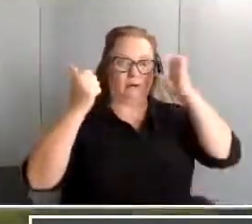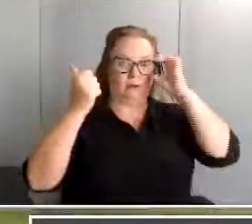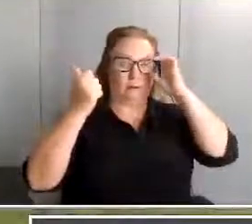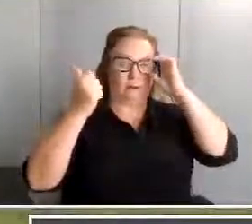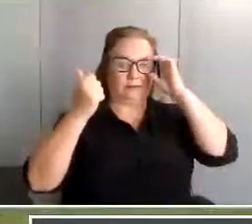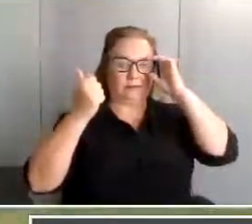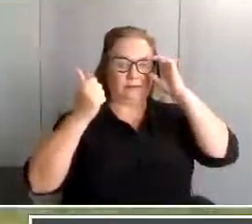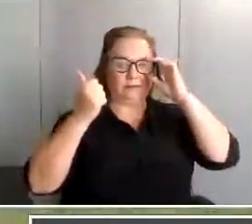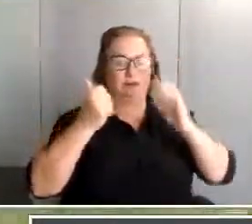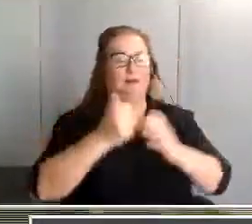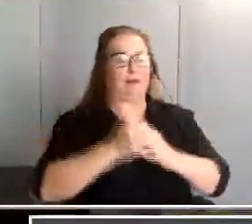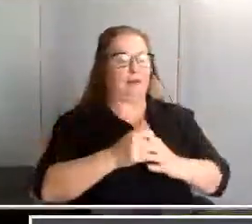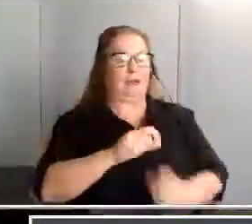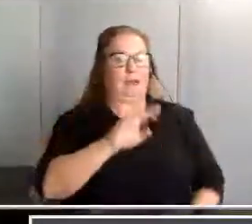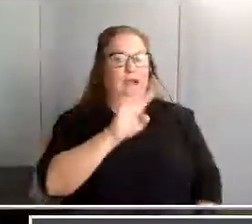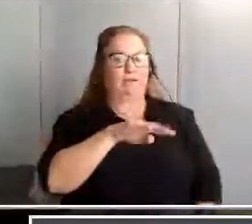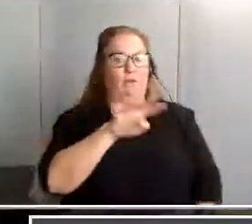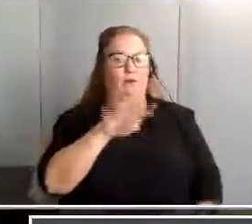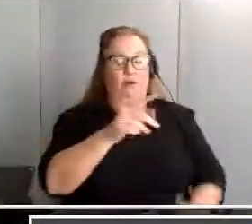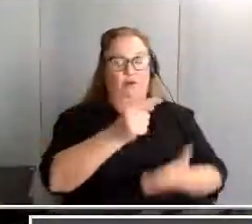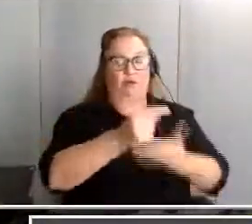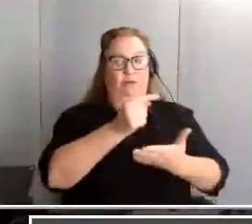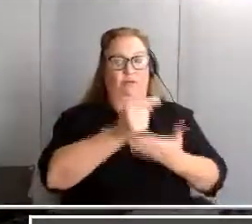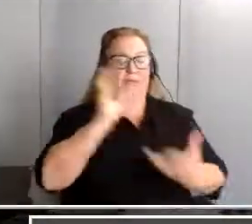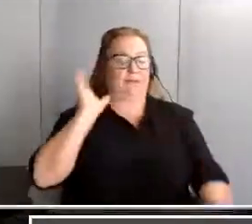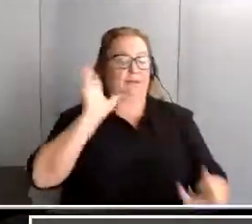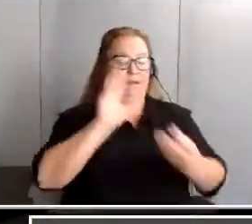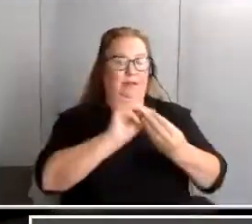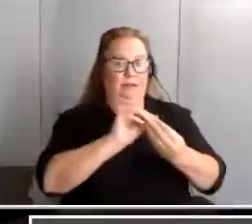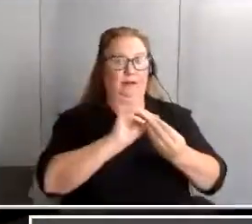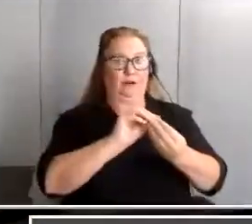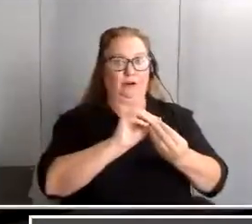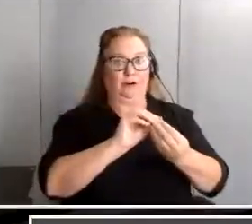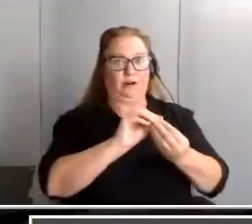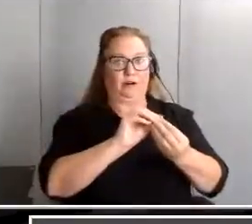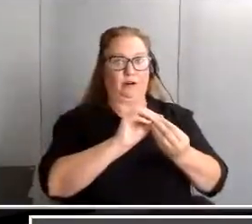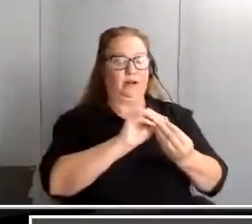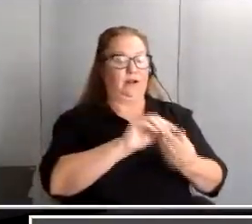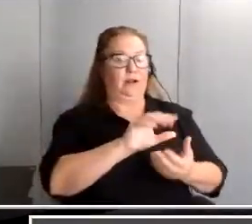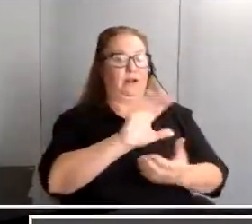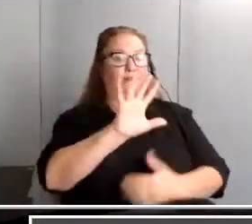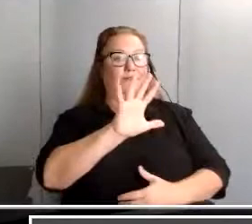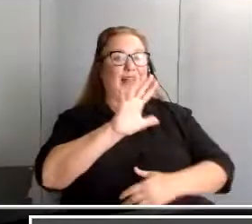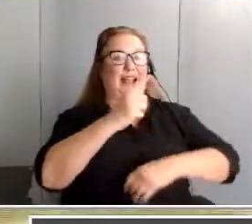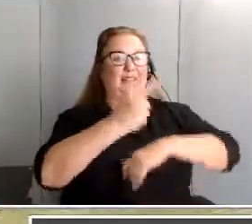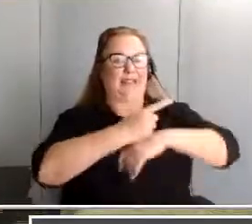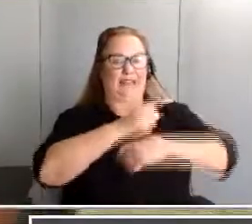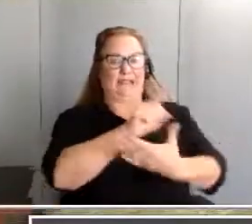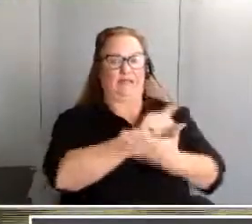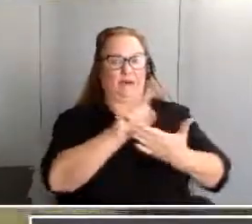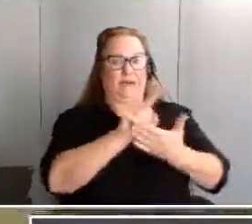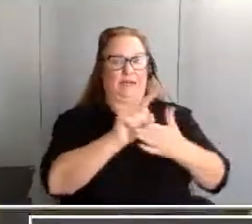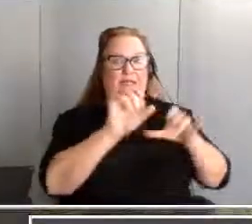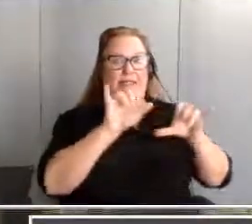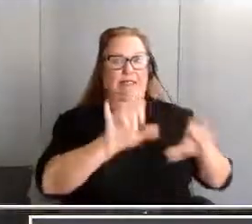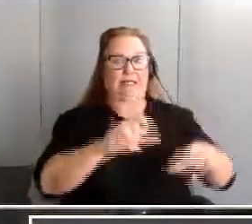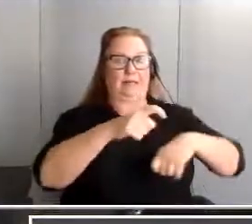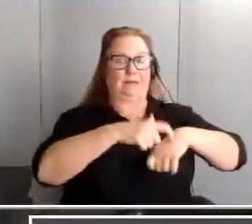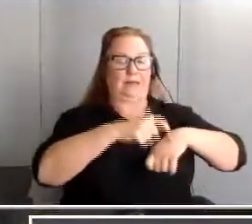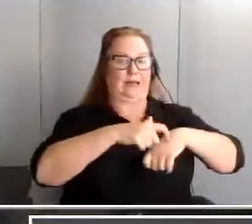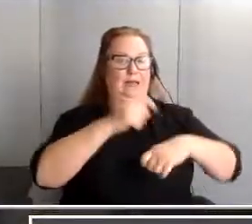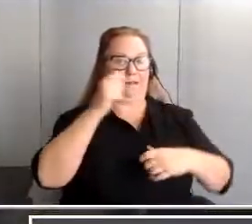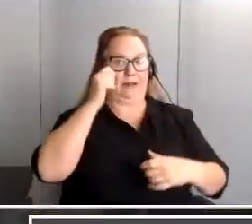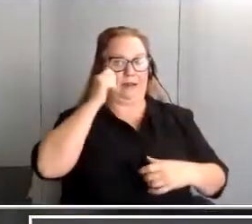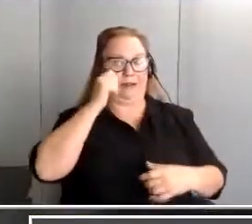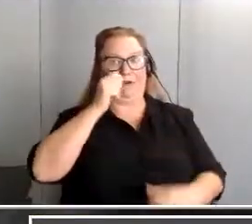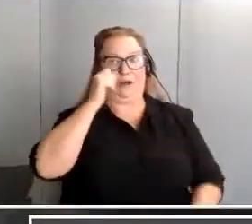I had 44 treatments, and my treatments essentially ran 5 days a week, every day at the same time. Here's one of my heirlooms.